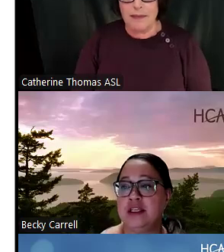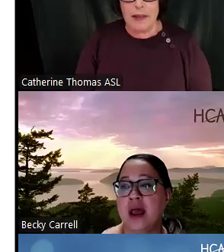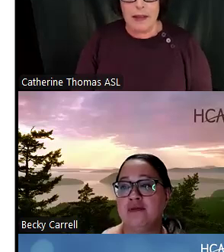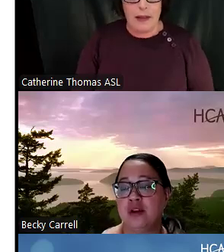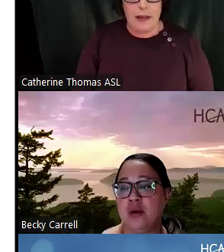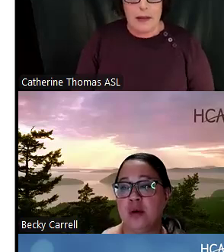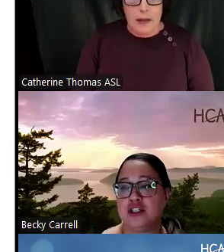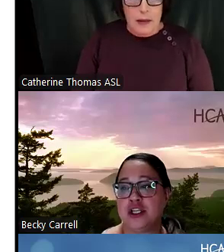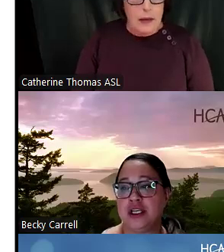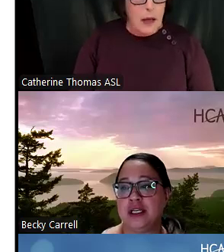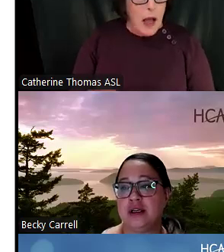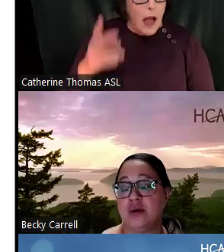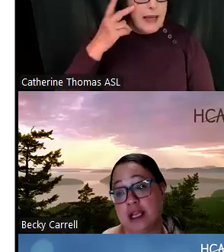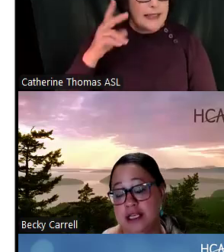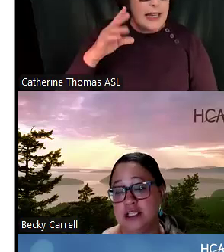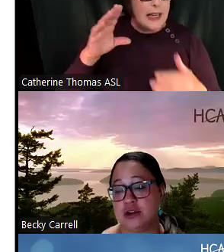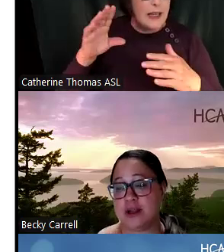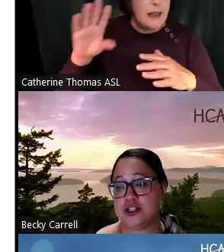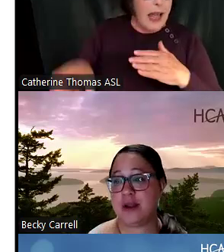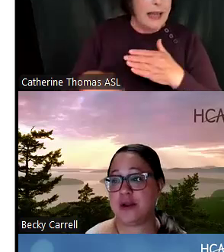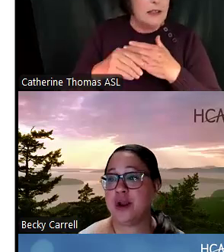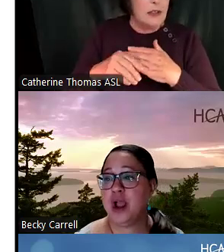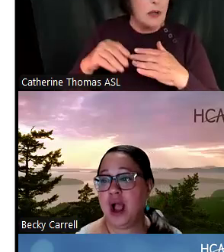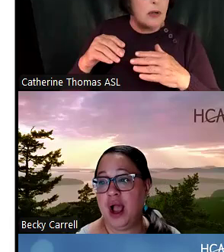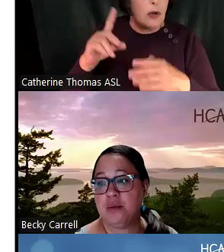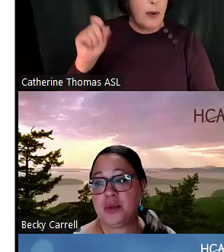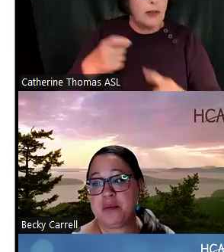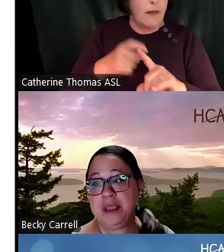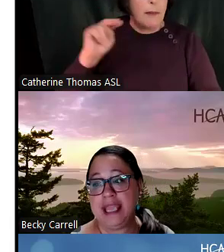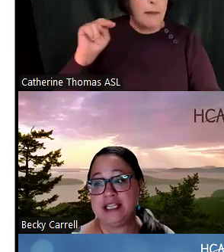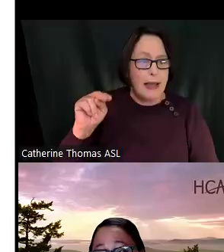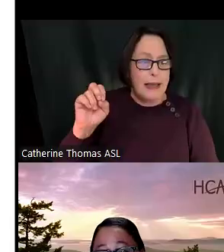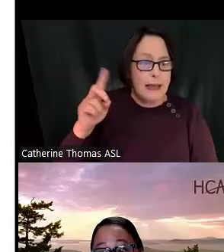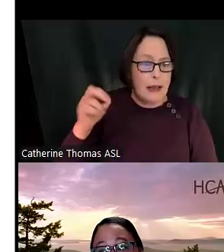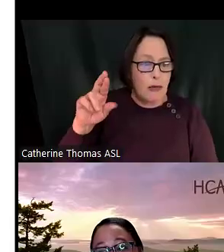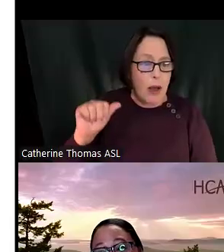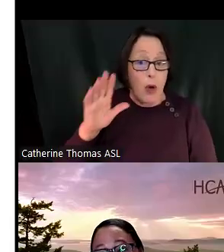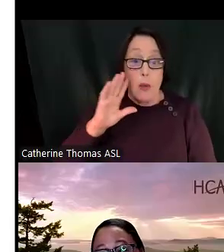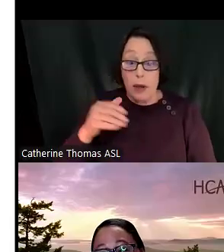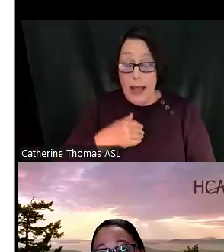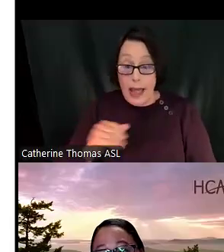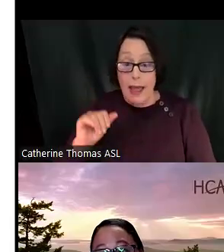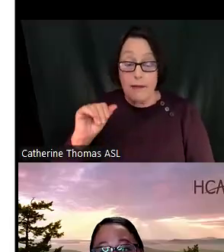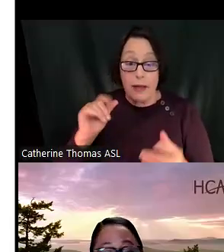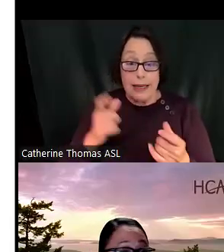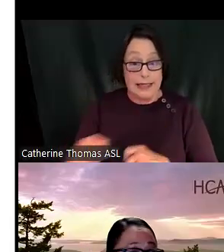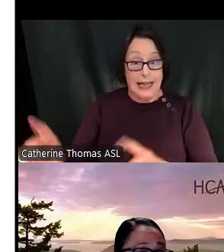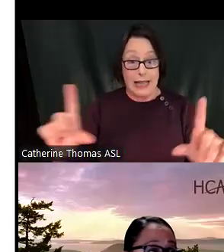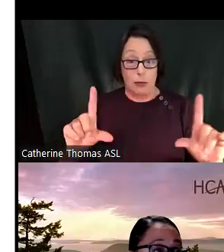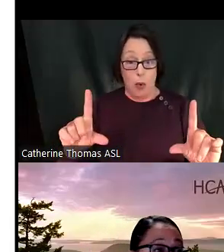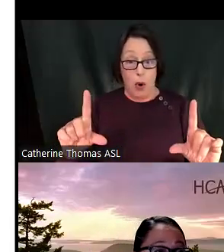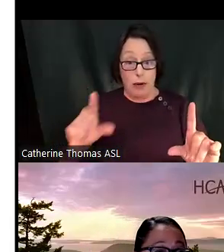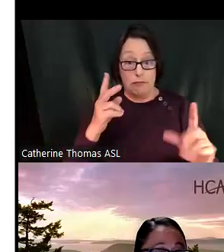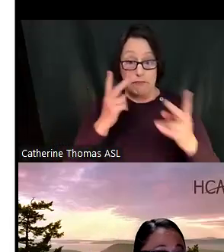Nedra, I see you had a follow-up question, or an additional question rather. Will there be a dashboard for Apple Health expansion interpreter